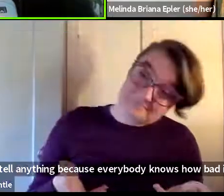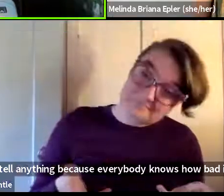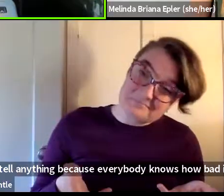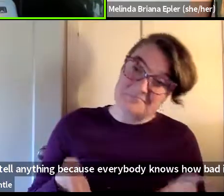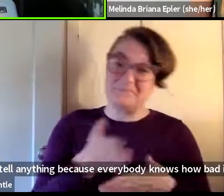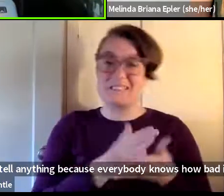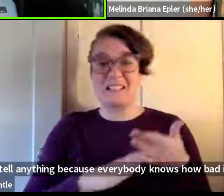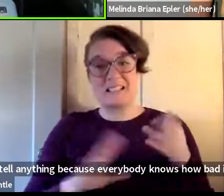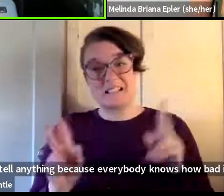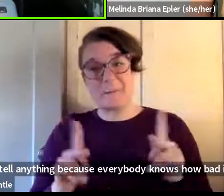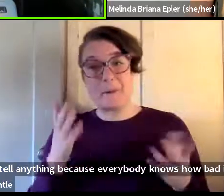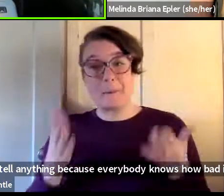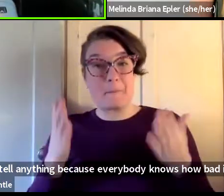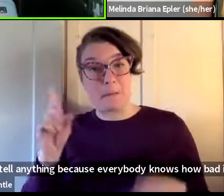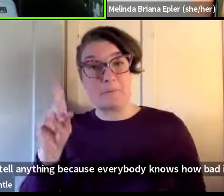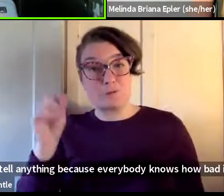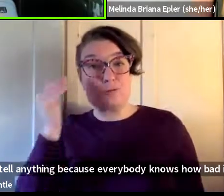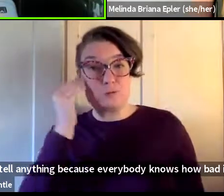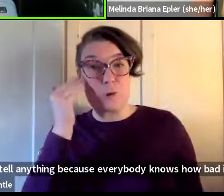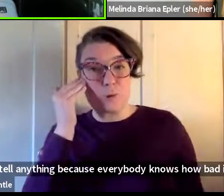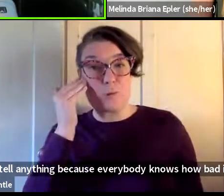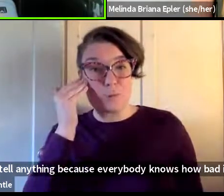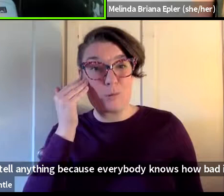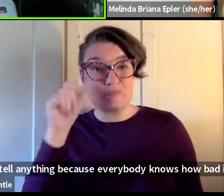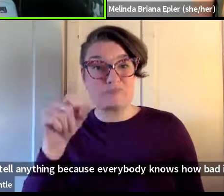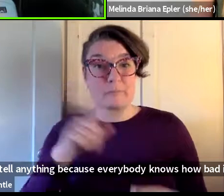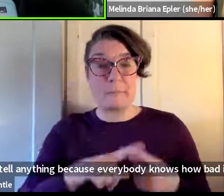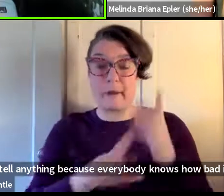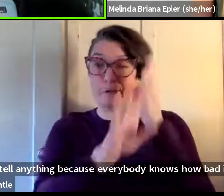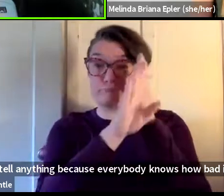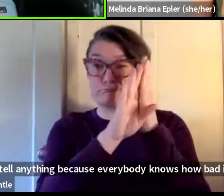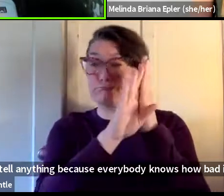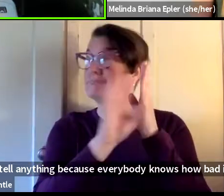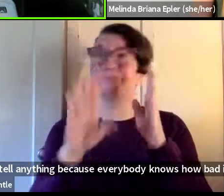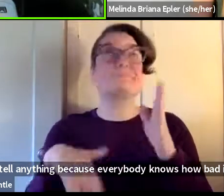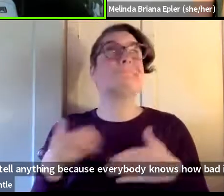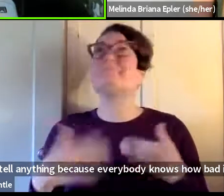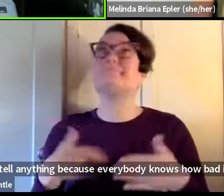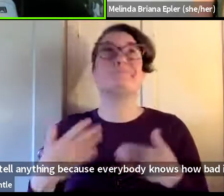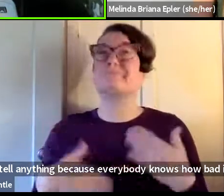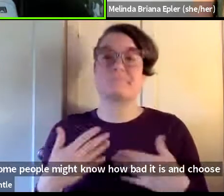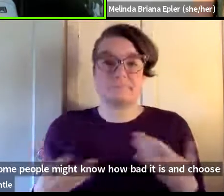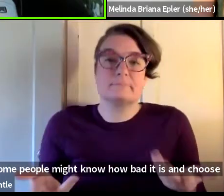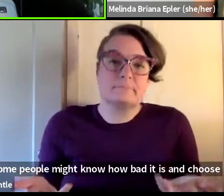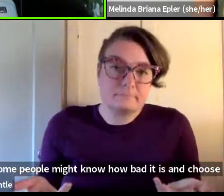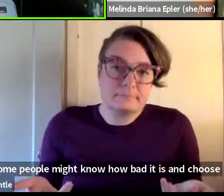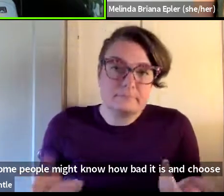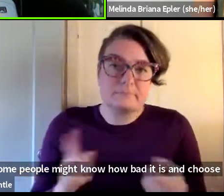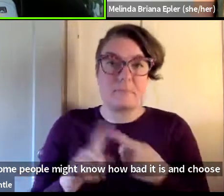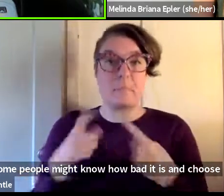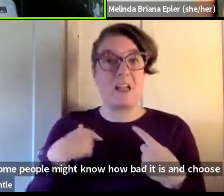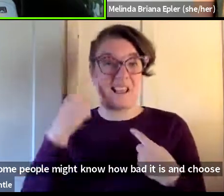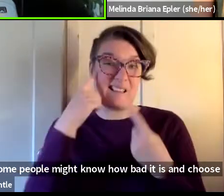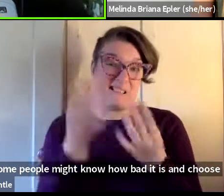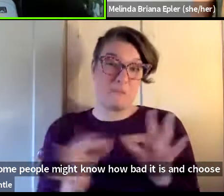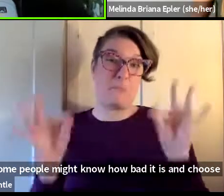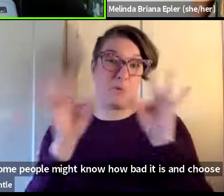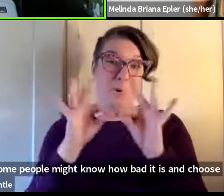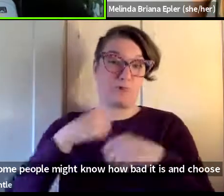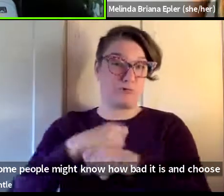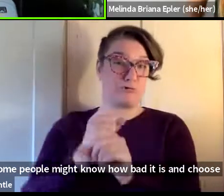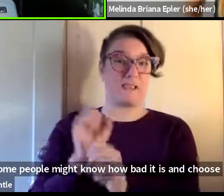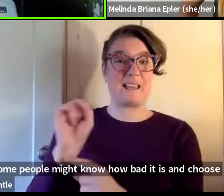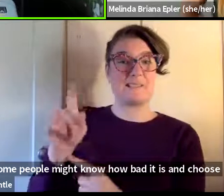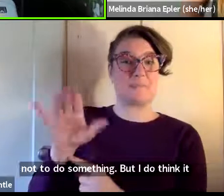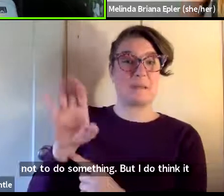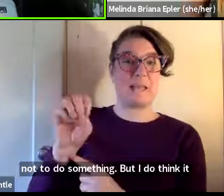know how bad it is and choose not to do something. But I do think that it is important to create space for